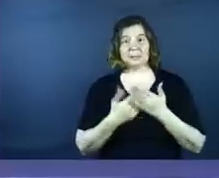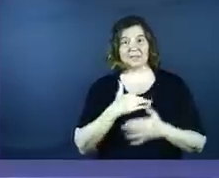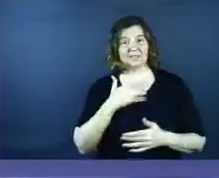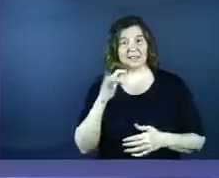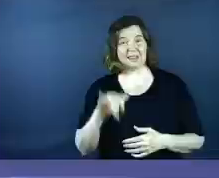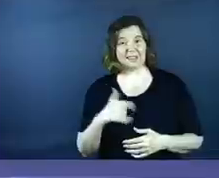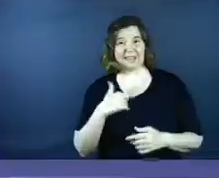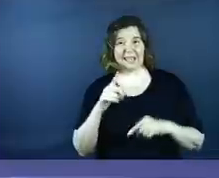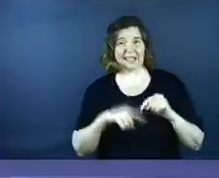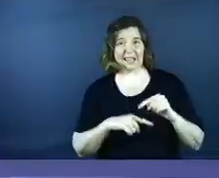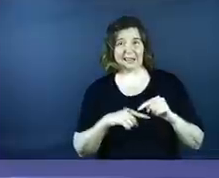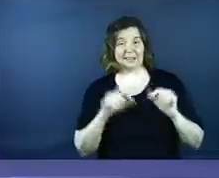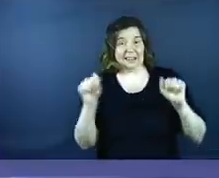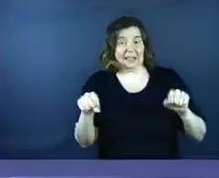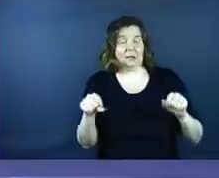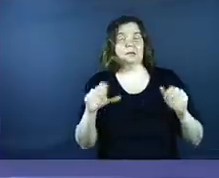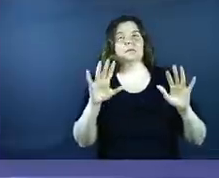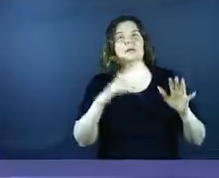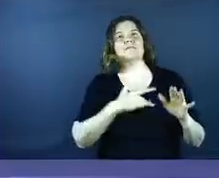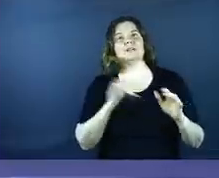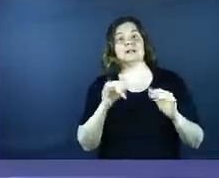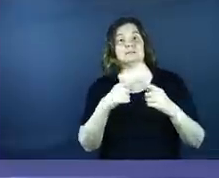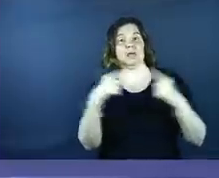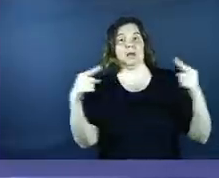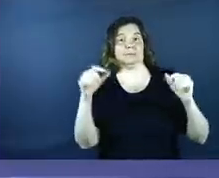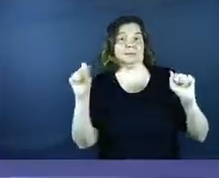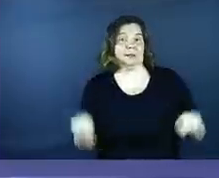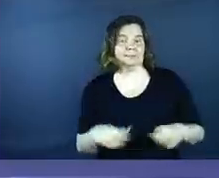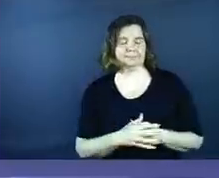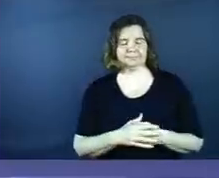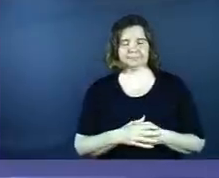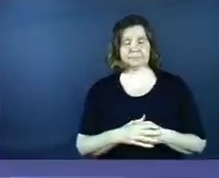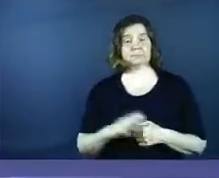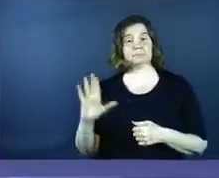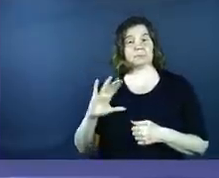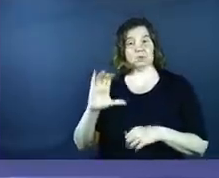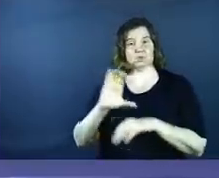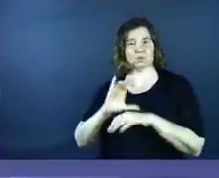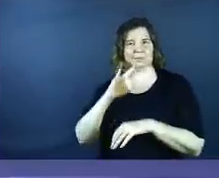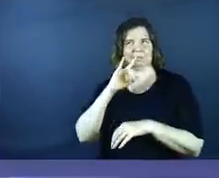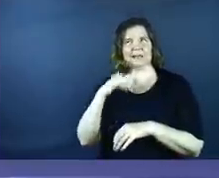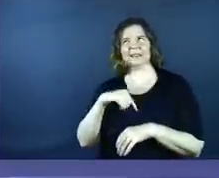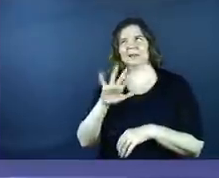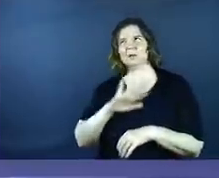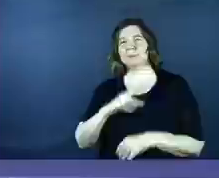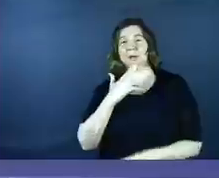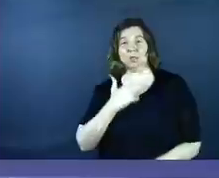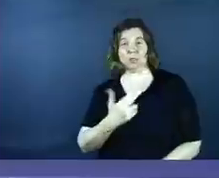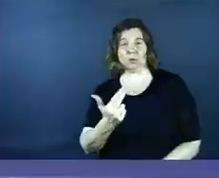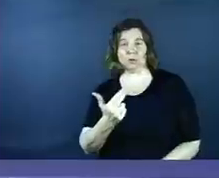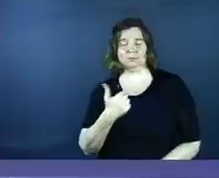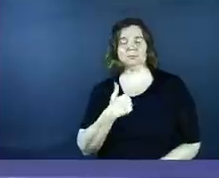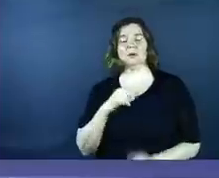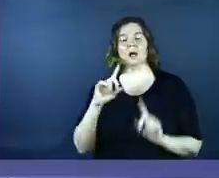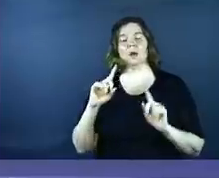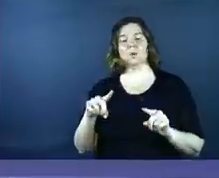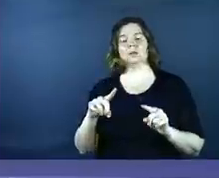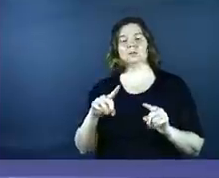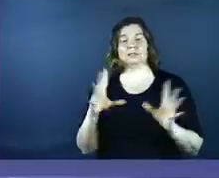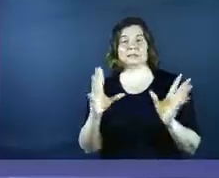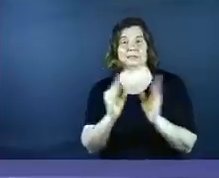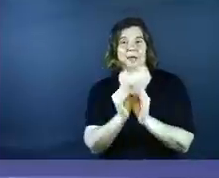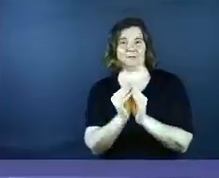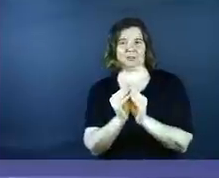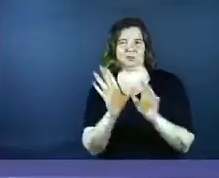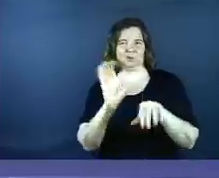like they can be enemies. When I was a church kid, I think I was about 13 years old. I went to this